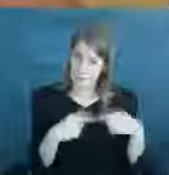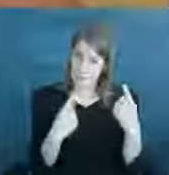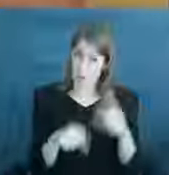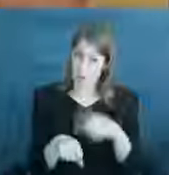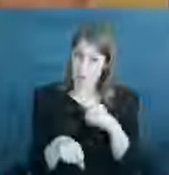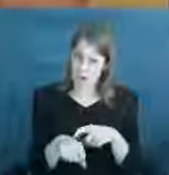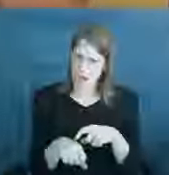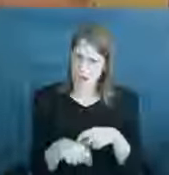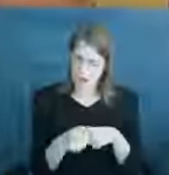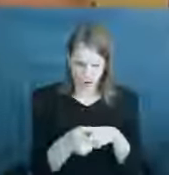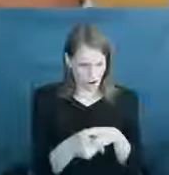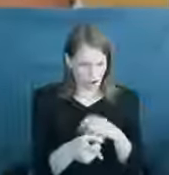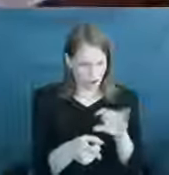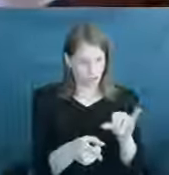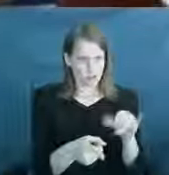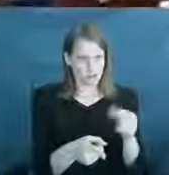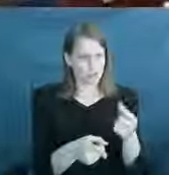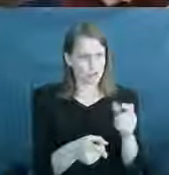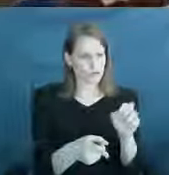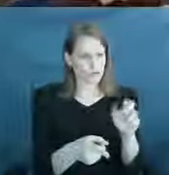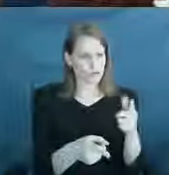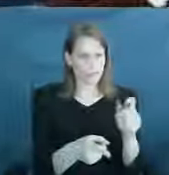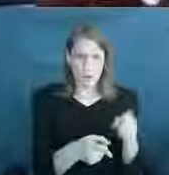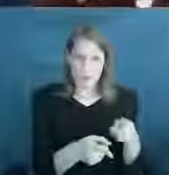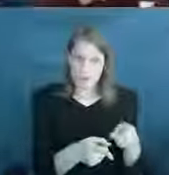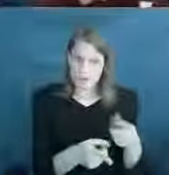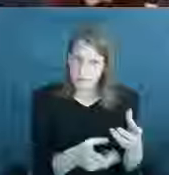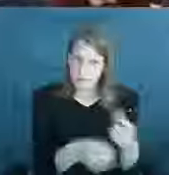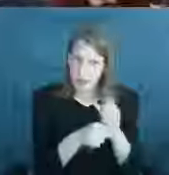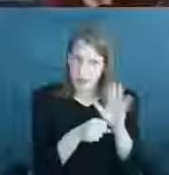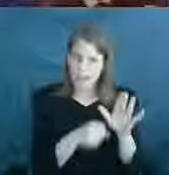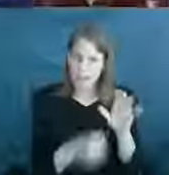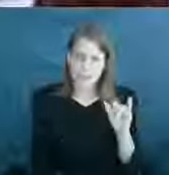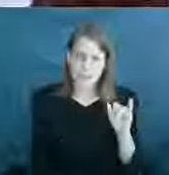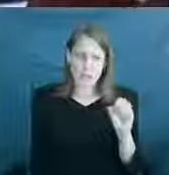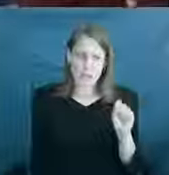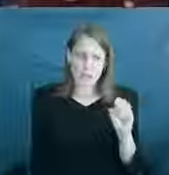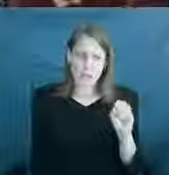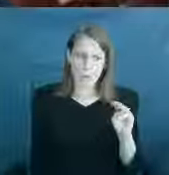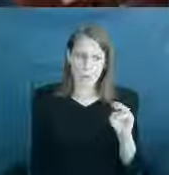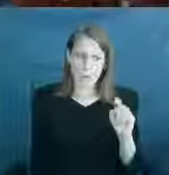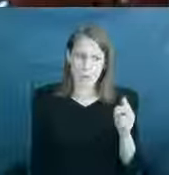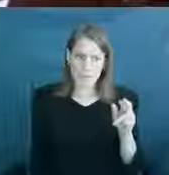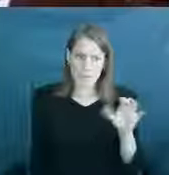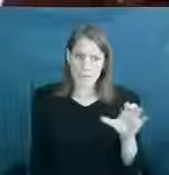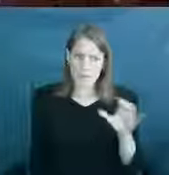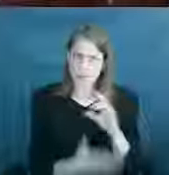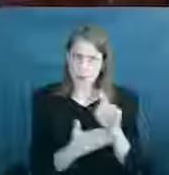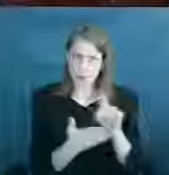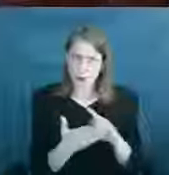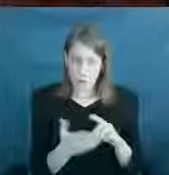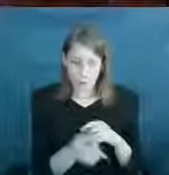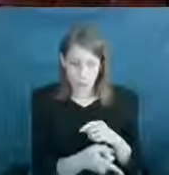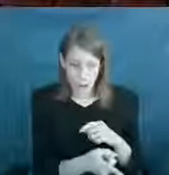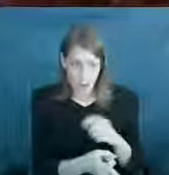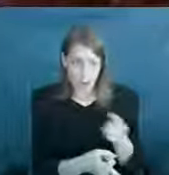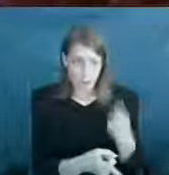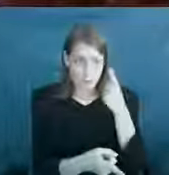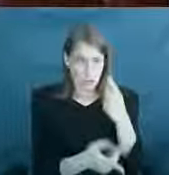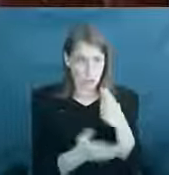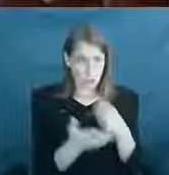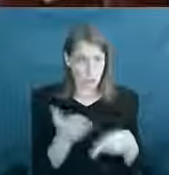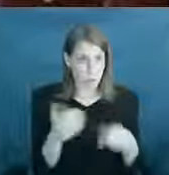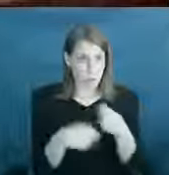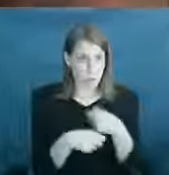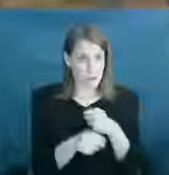Rarely. I've been around a long time. For example, George battled and then got there. He's actually got there with